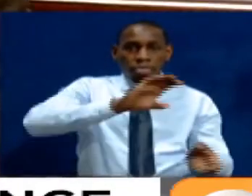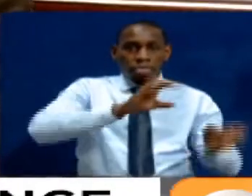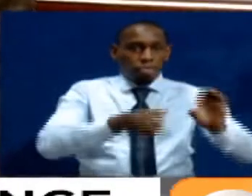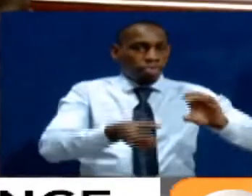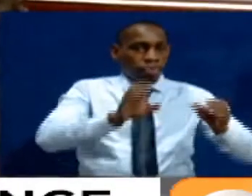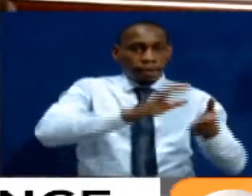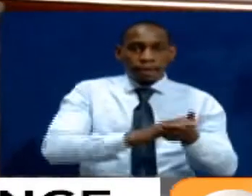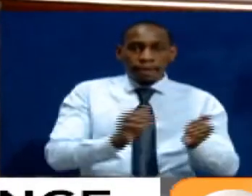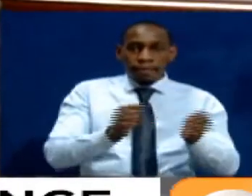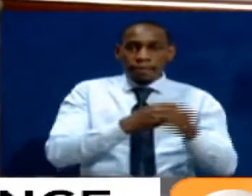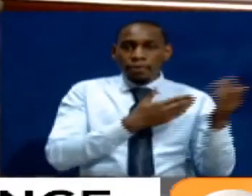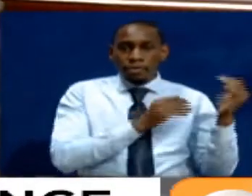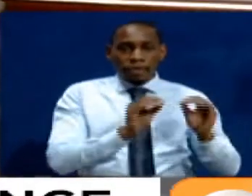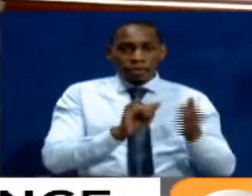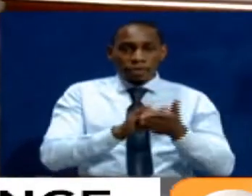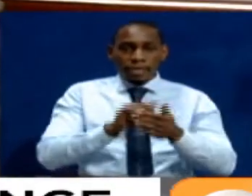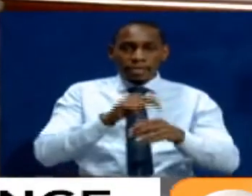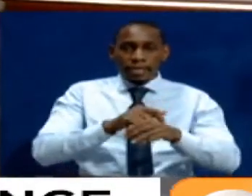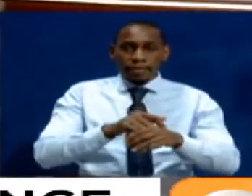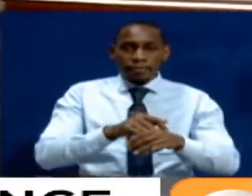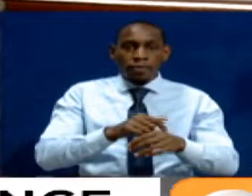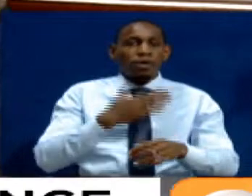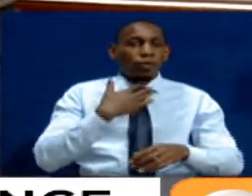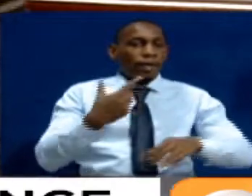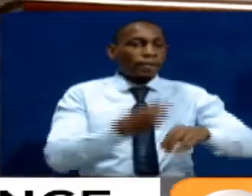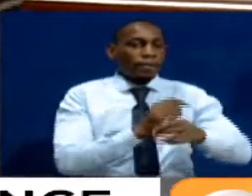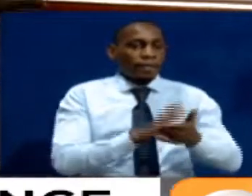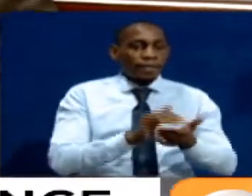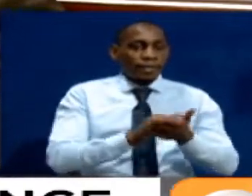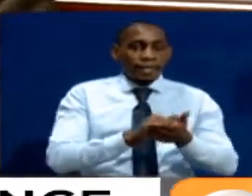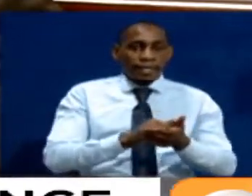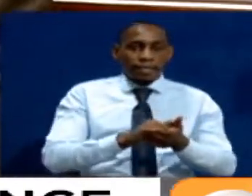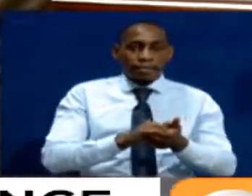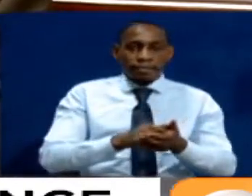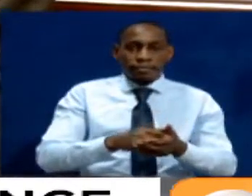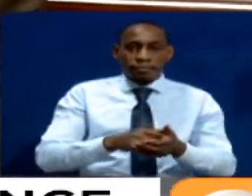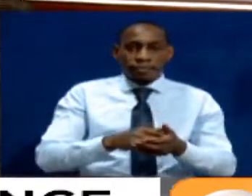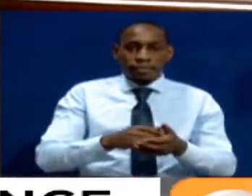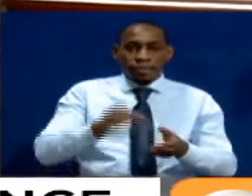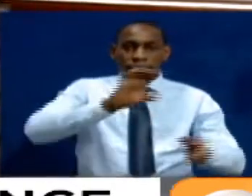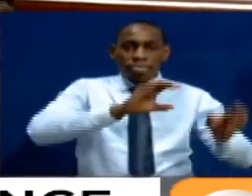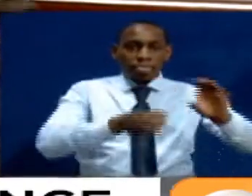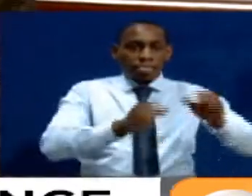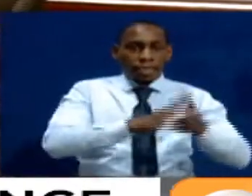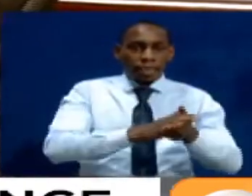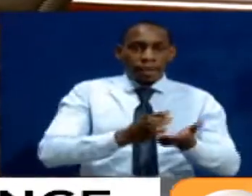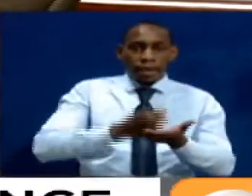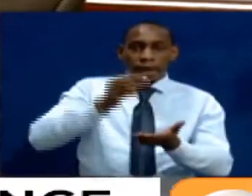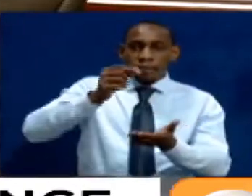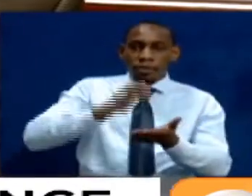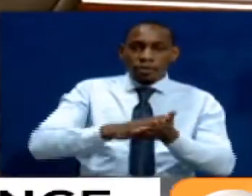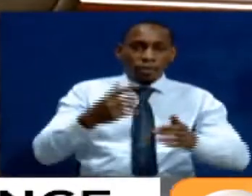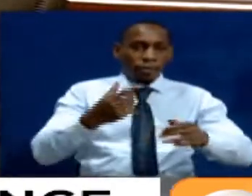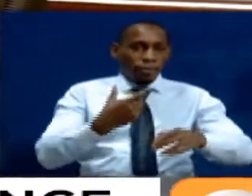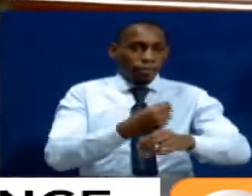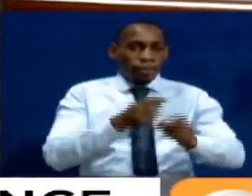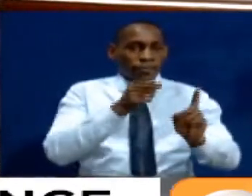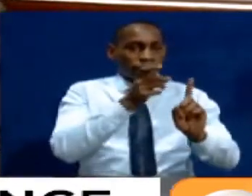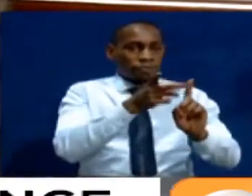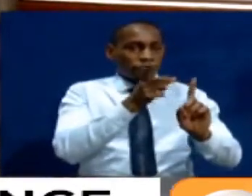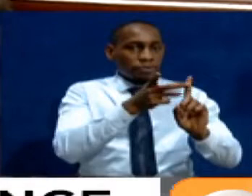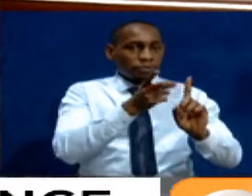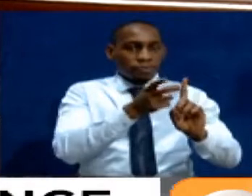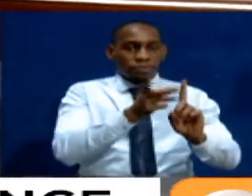So people should not expect when they go to the injection, the vaccination, that somebody will be shaking a bottle and a syringe and pumping it to